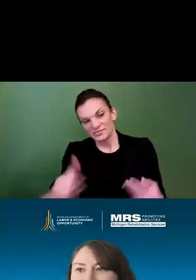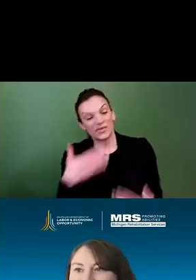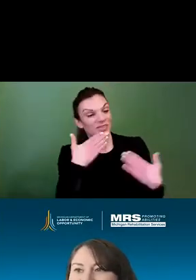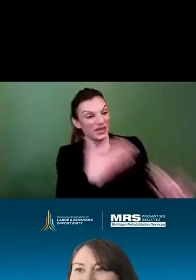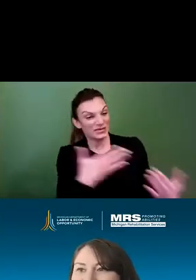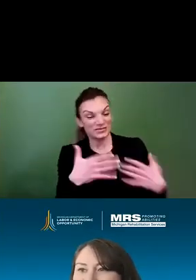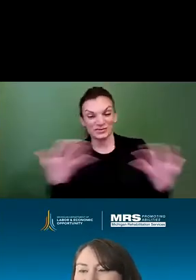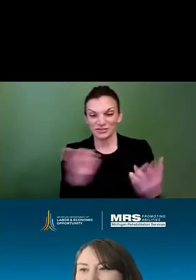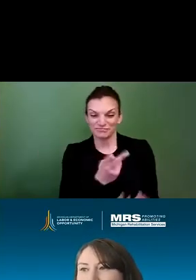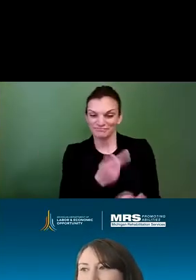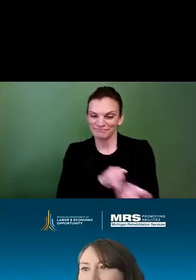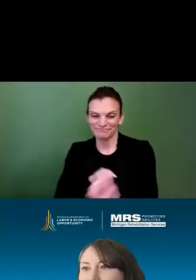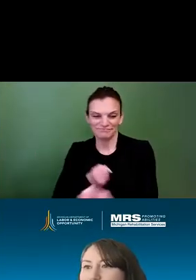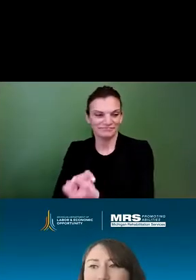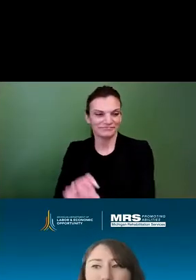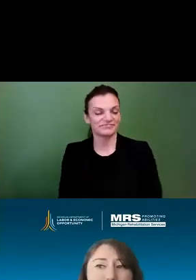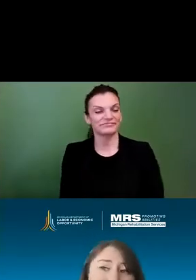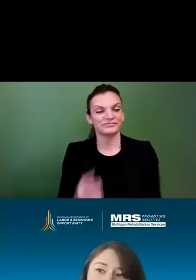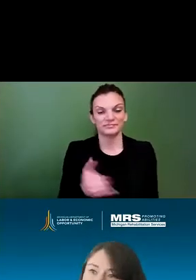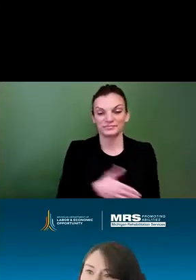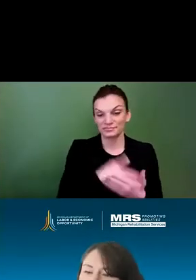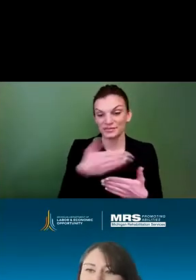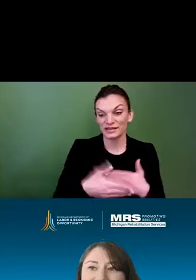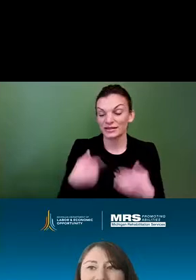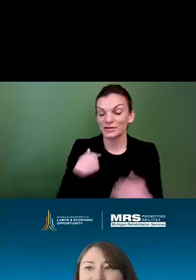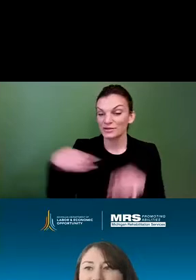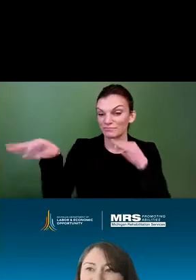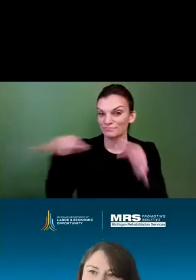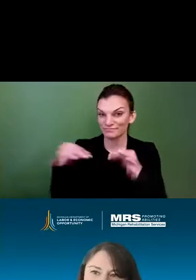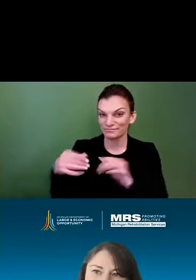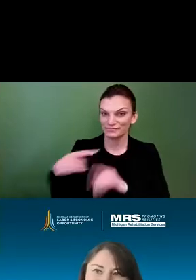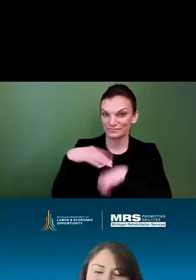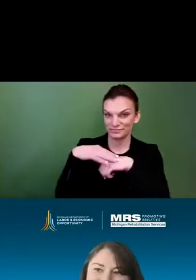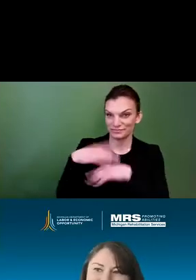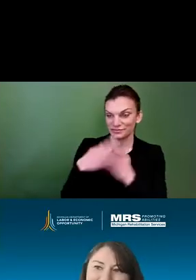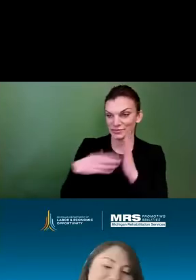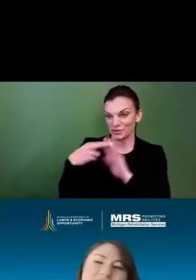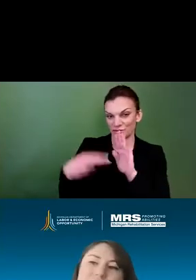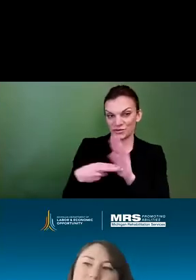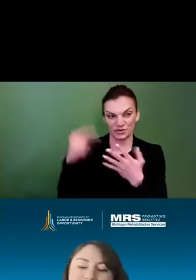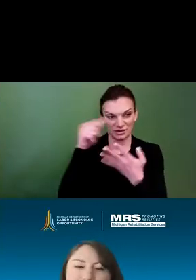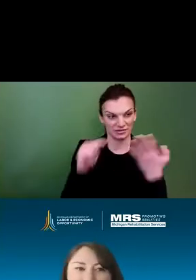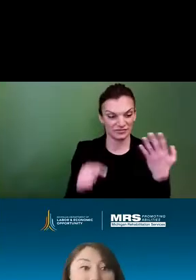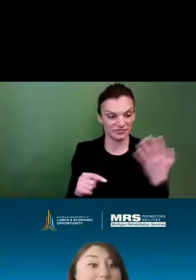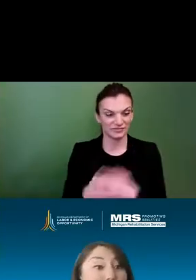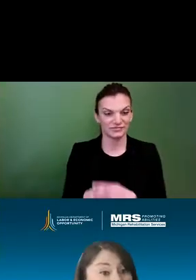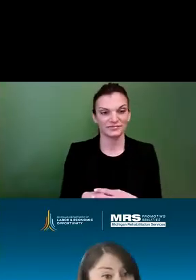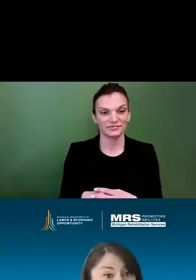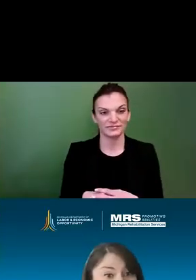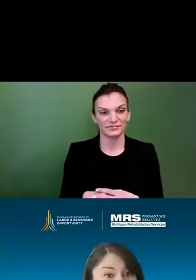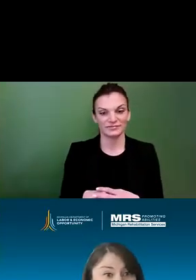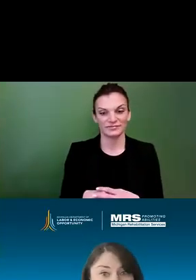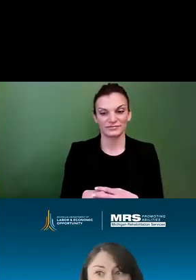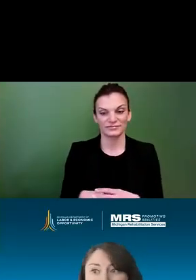much. Next slide. Just a quick review of housekeeping and Zoom basics, which is probably not basic